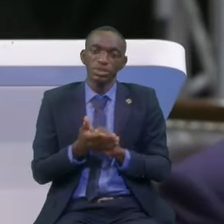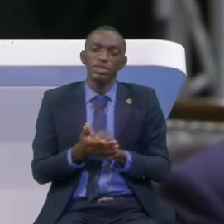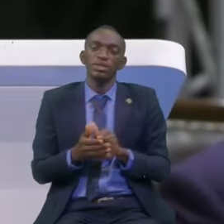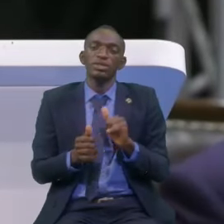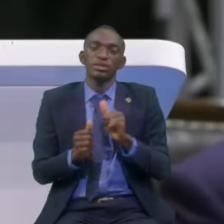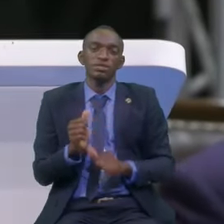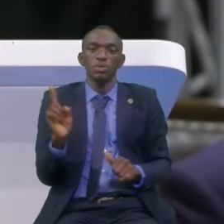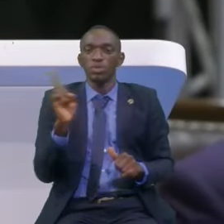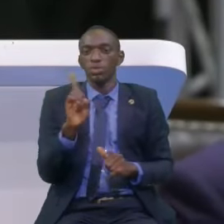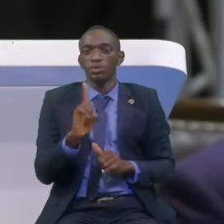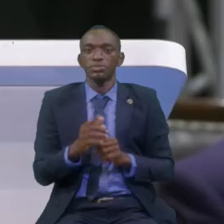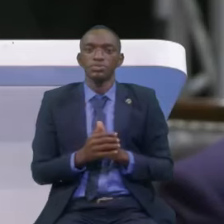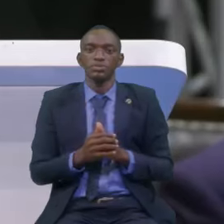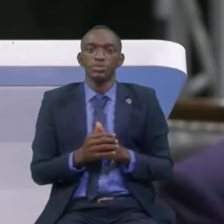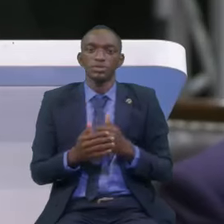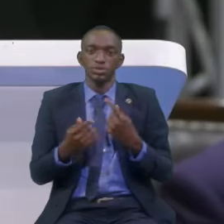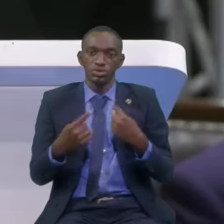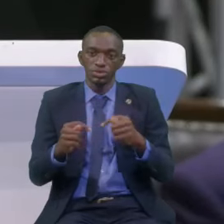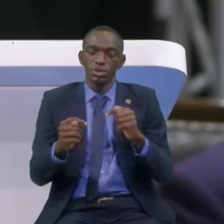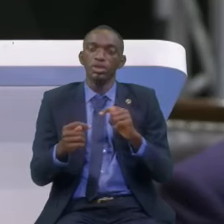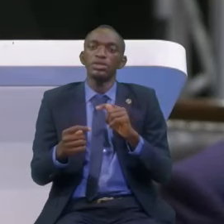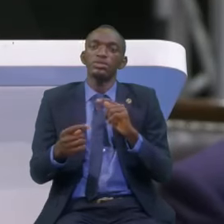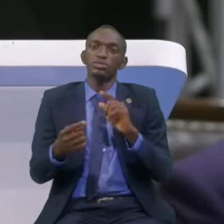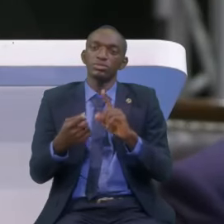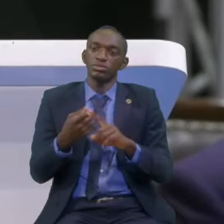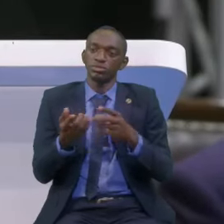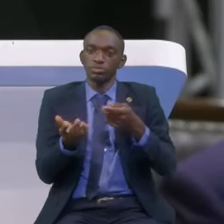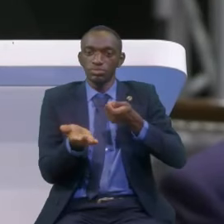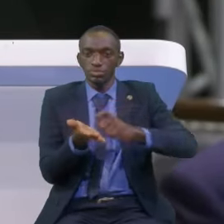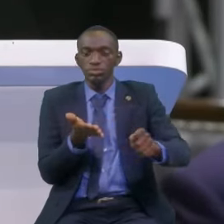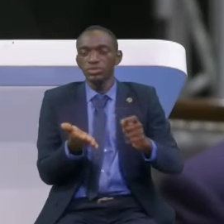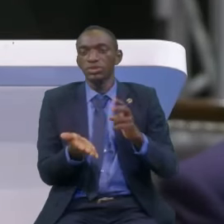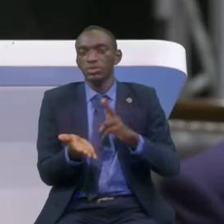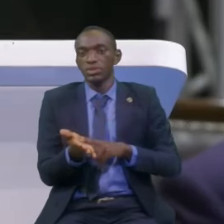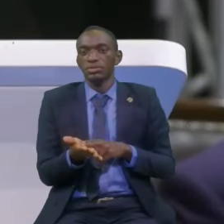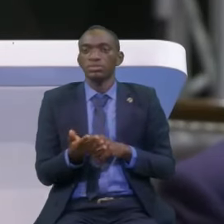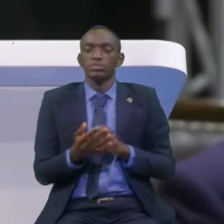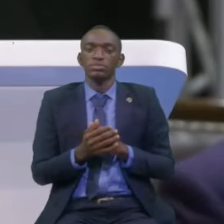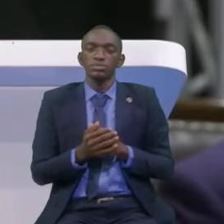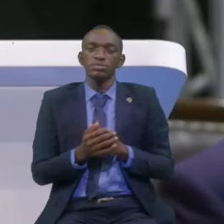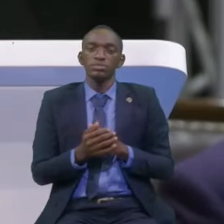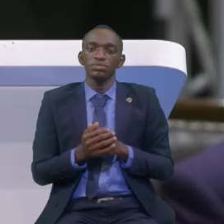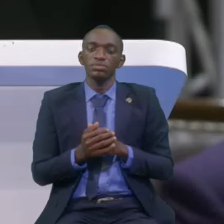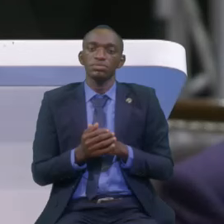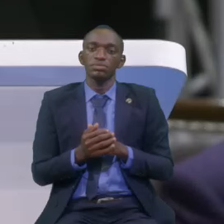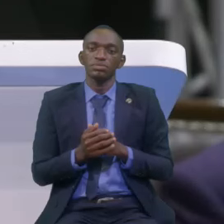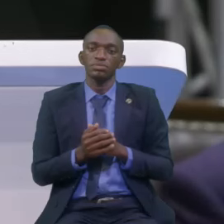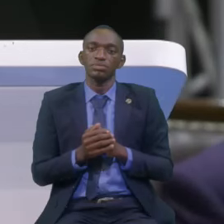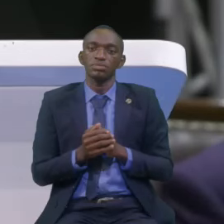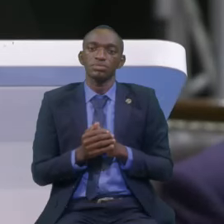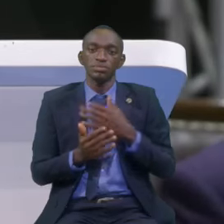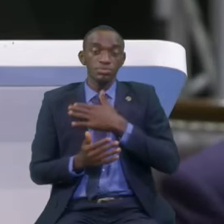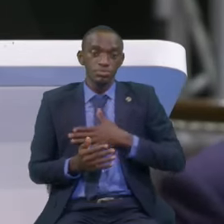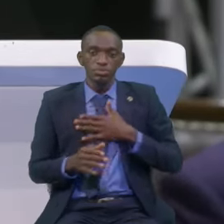that yielded their lives to Christ is reached and registered. Please do that